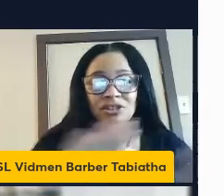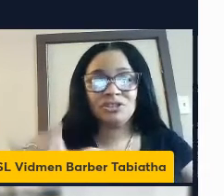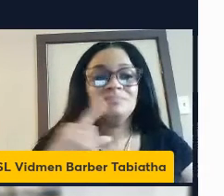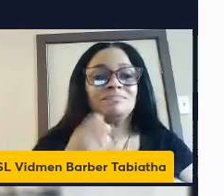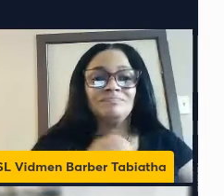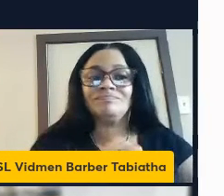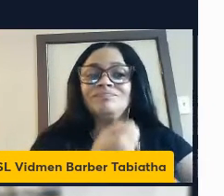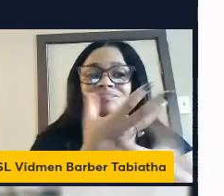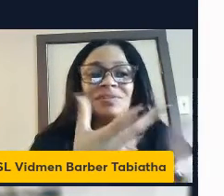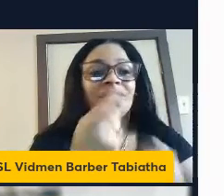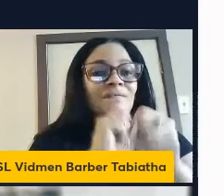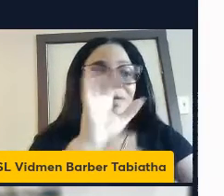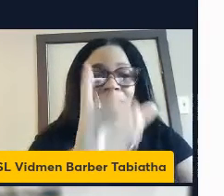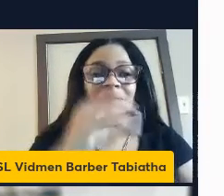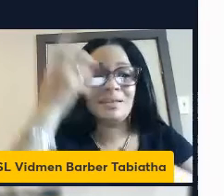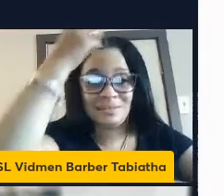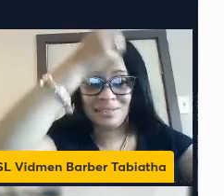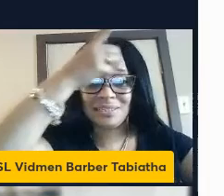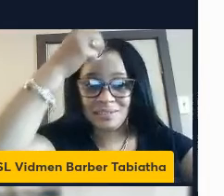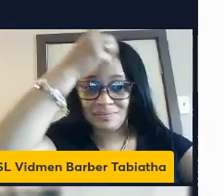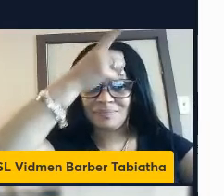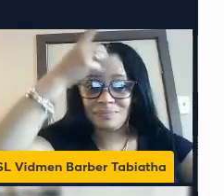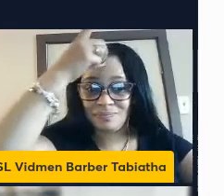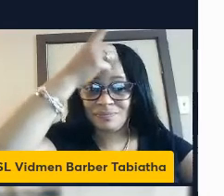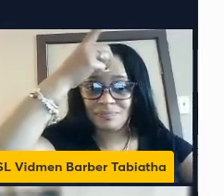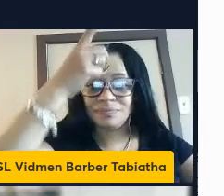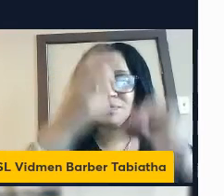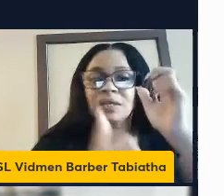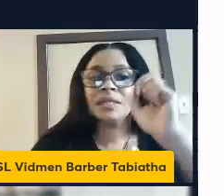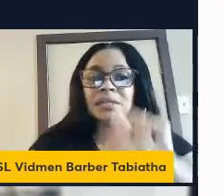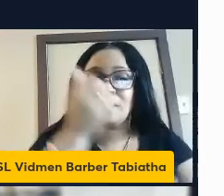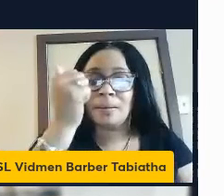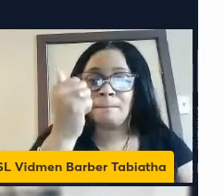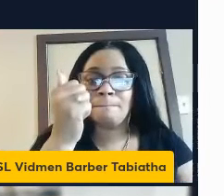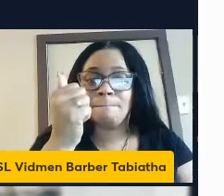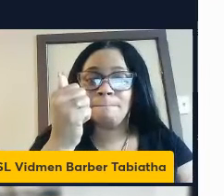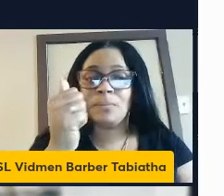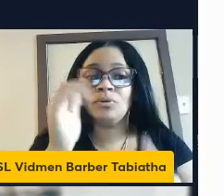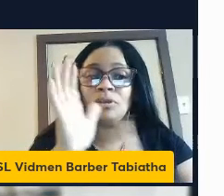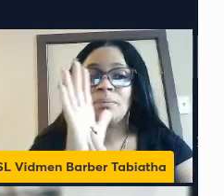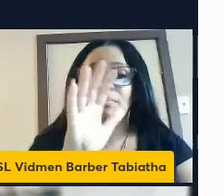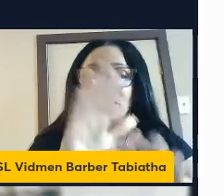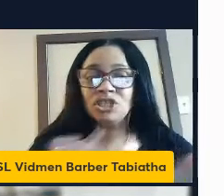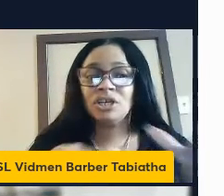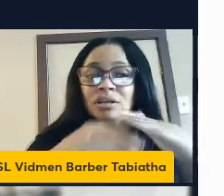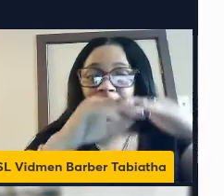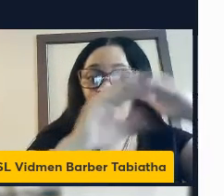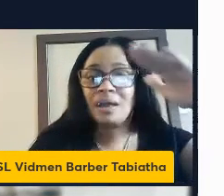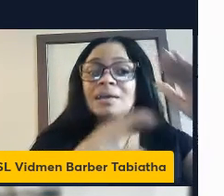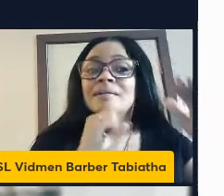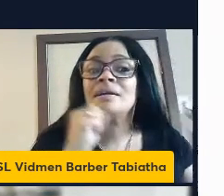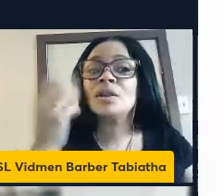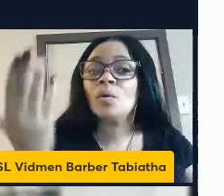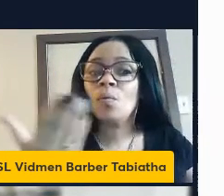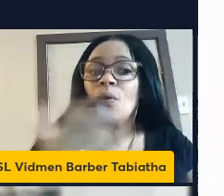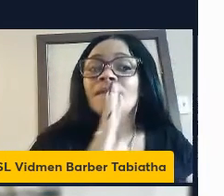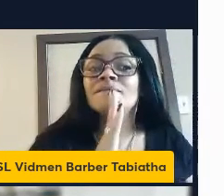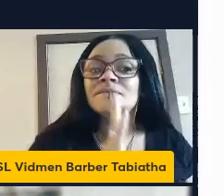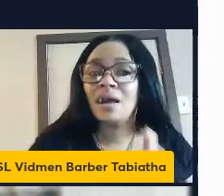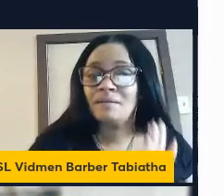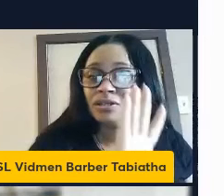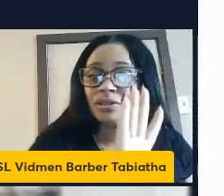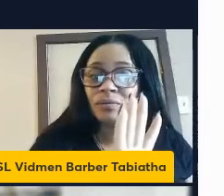cerebral malaria does not survive. The most susceptible population are children under the age of five and pregnant women.